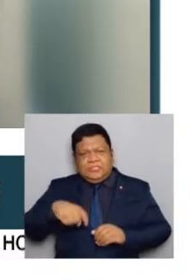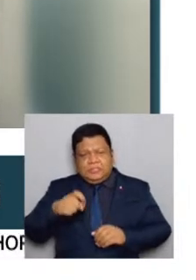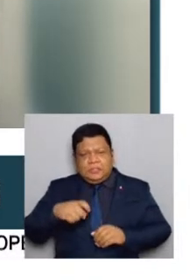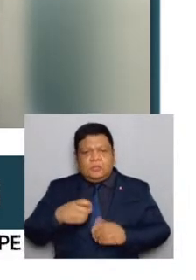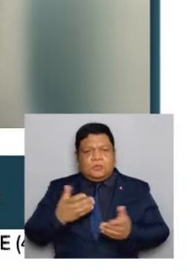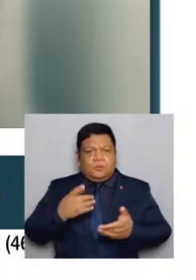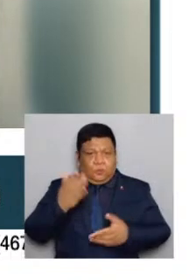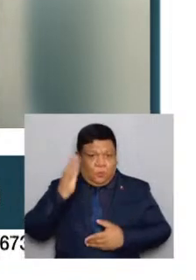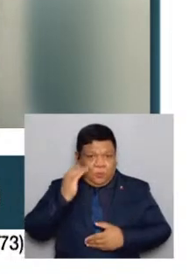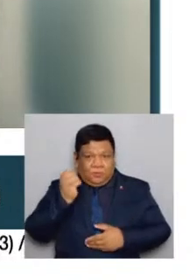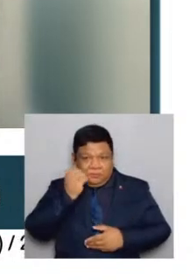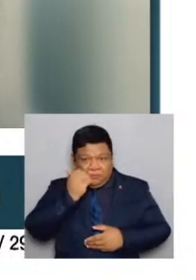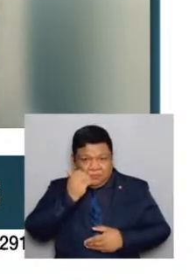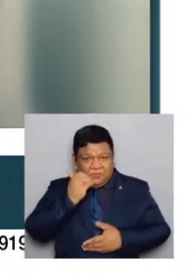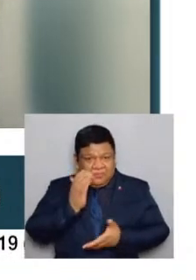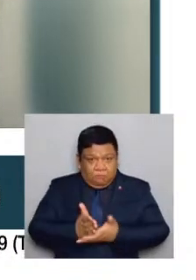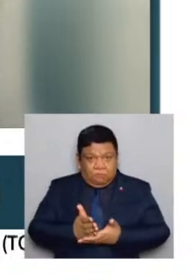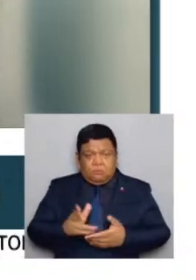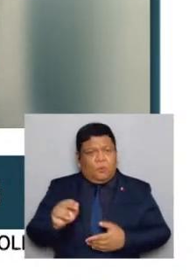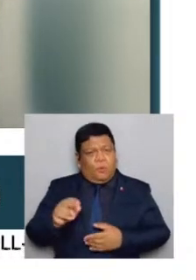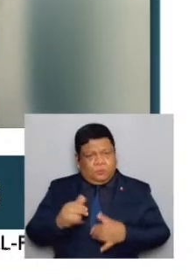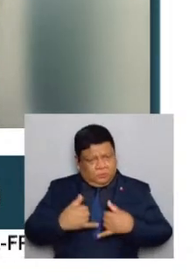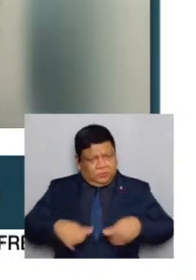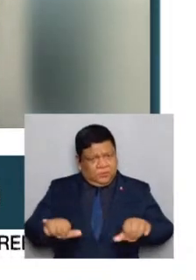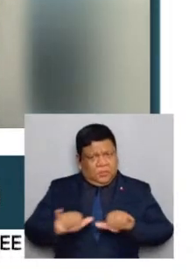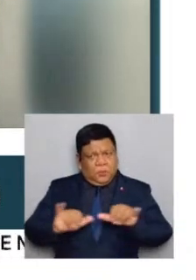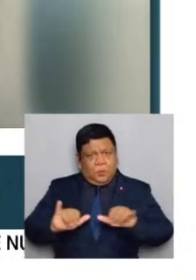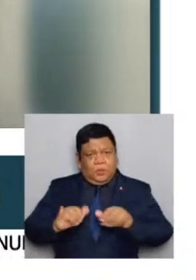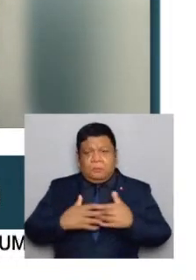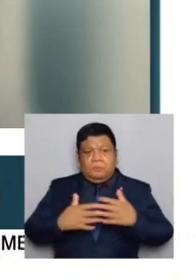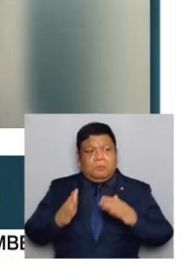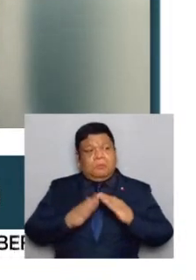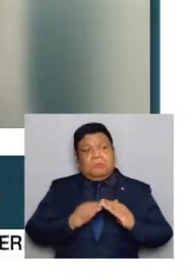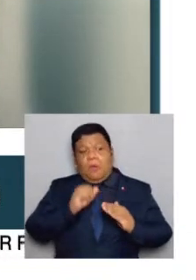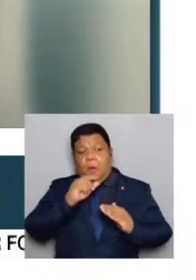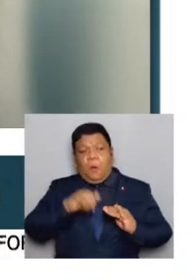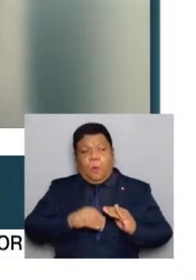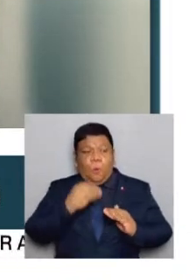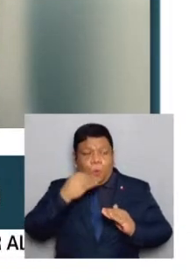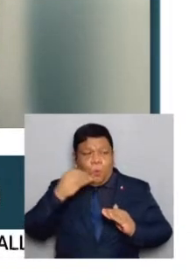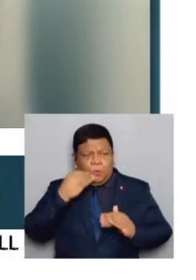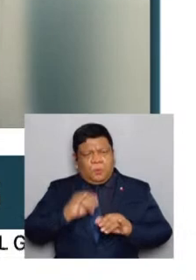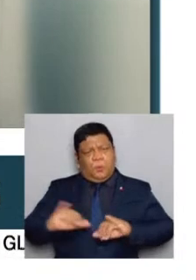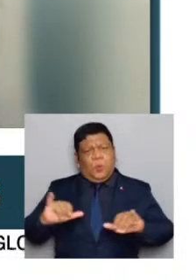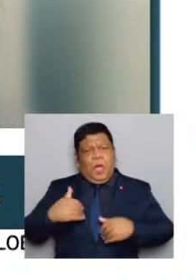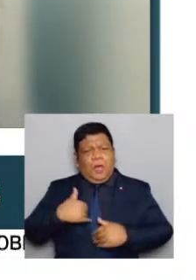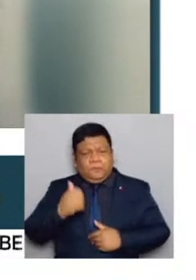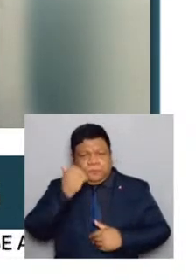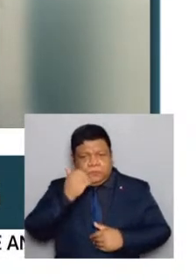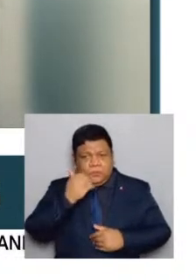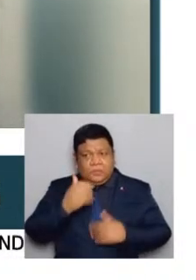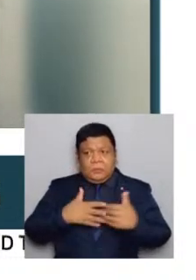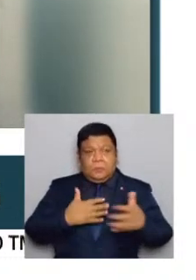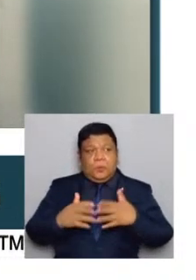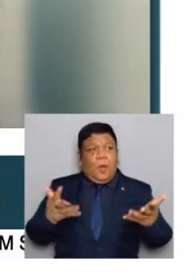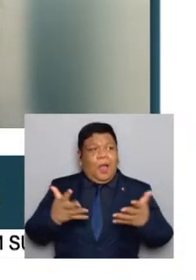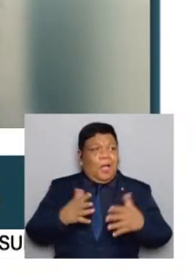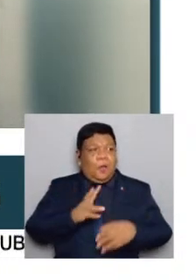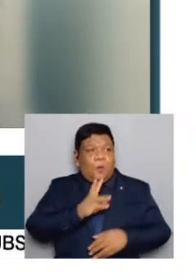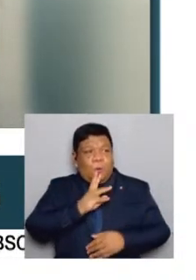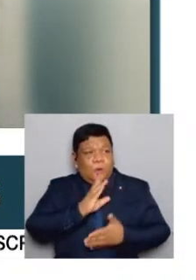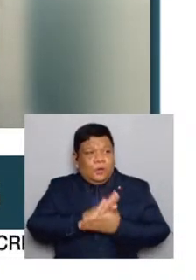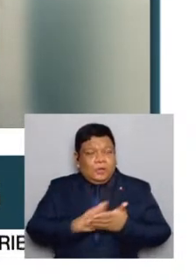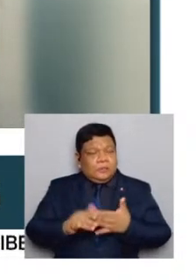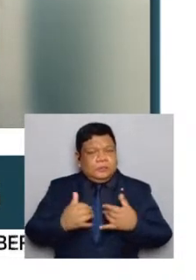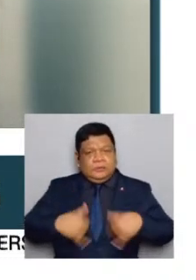will not stop even if they are not in their homes and even if they do not have access to clean water. So we